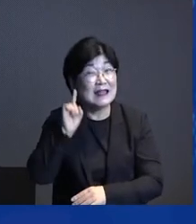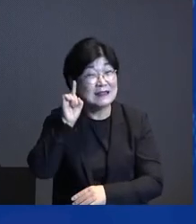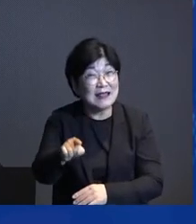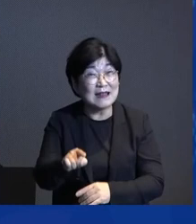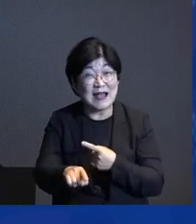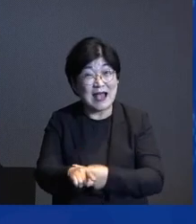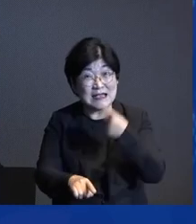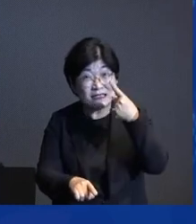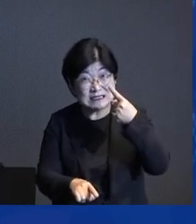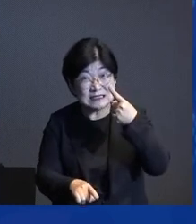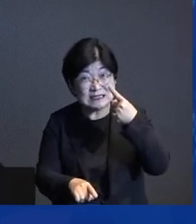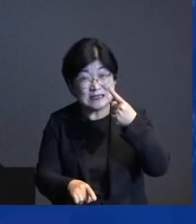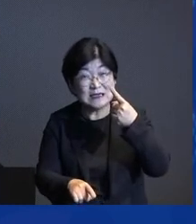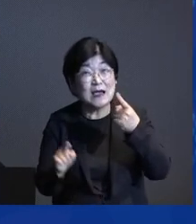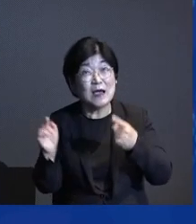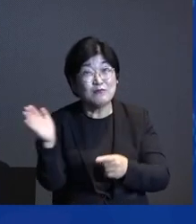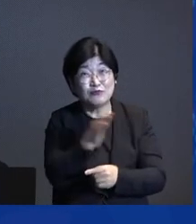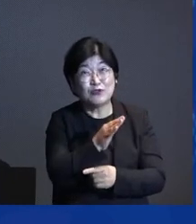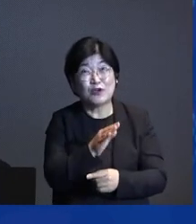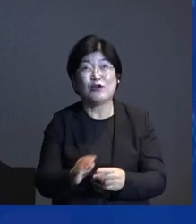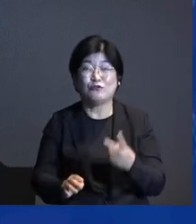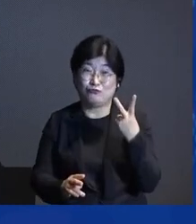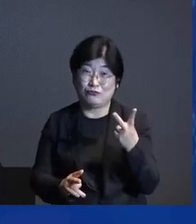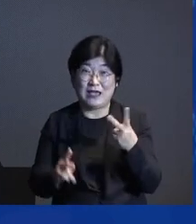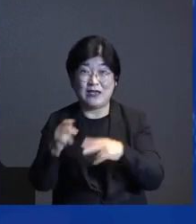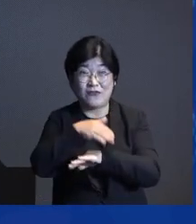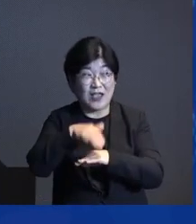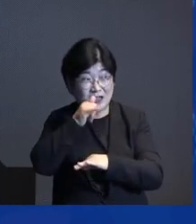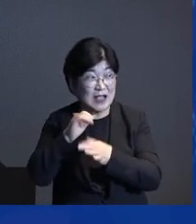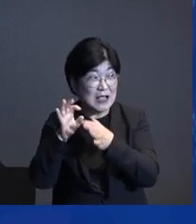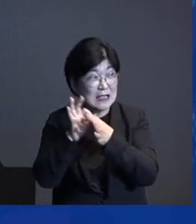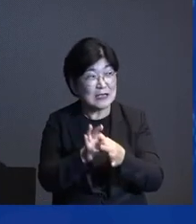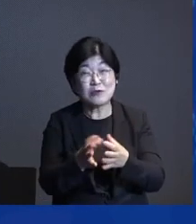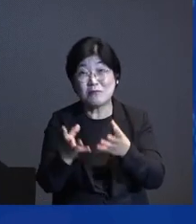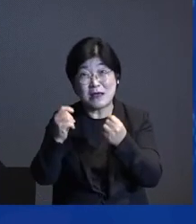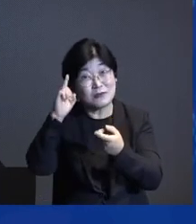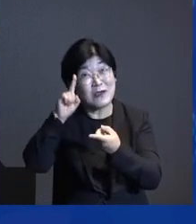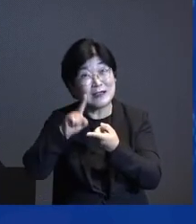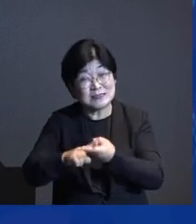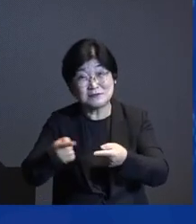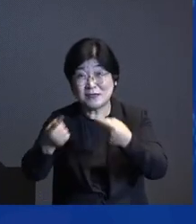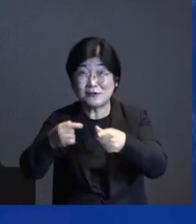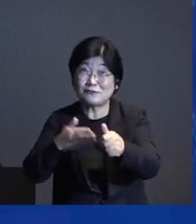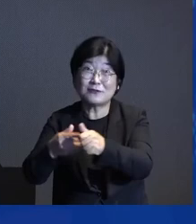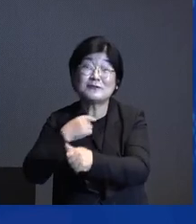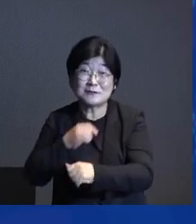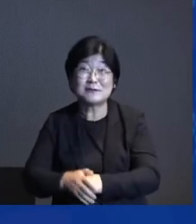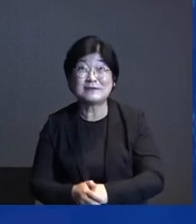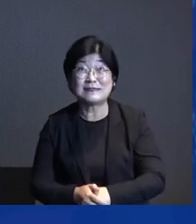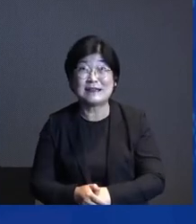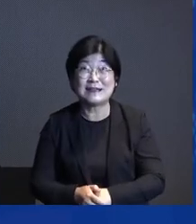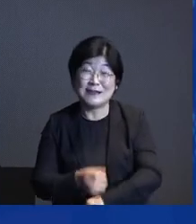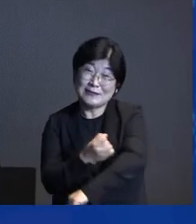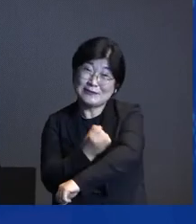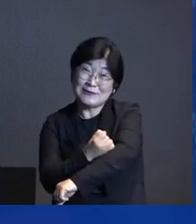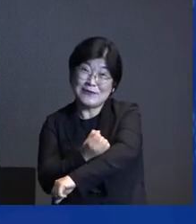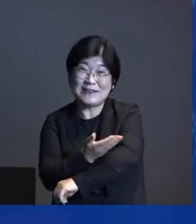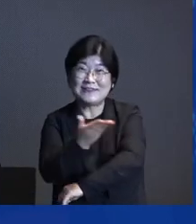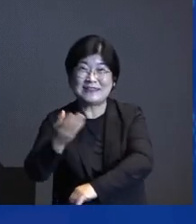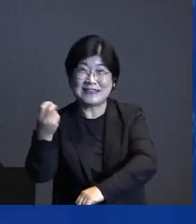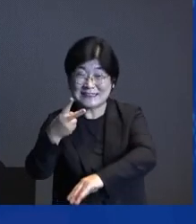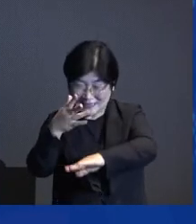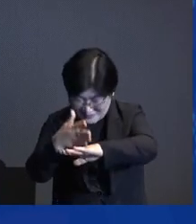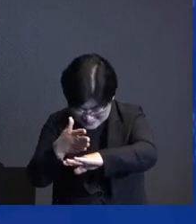and we will look forward to see you all once again tomorrow. Thank you very much, and we'll see you tomorrow. Goodbye.